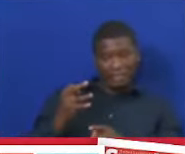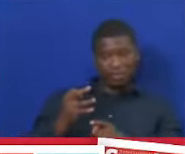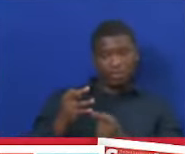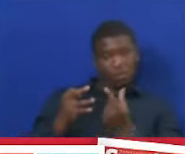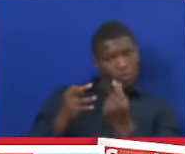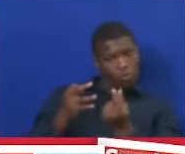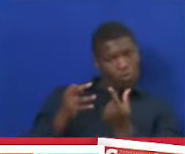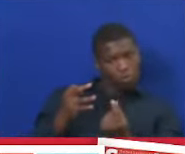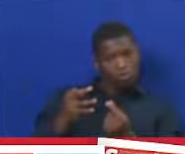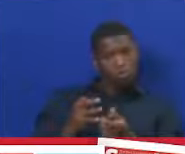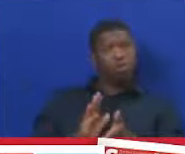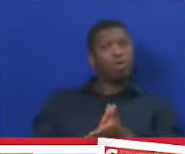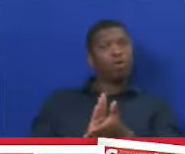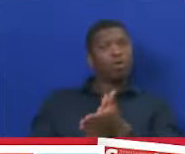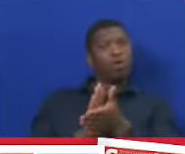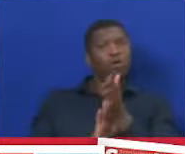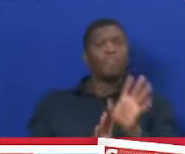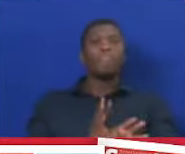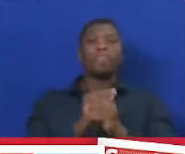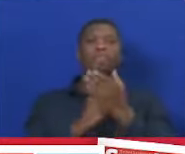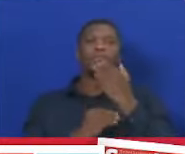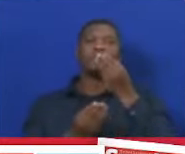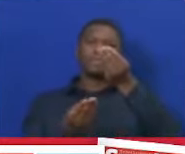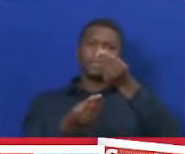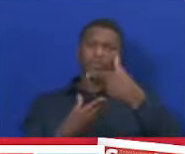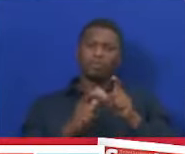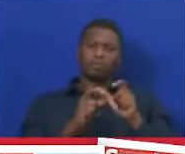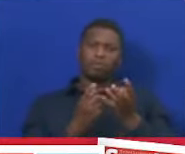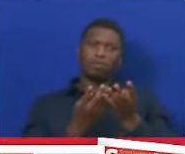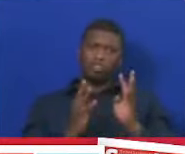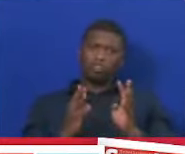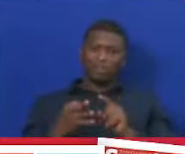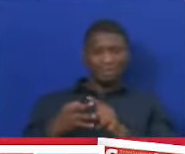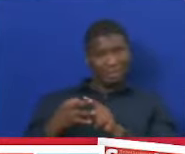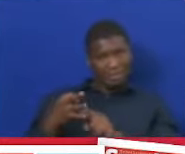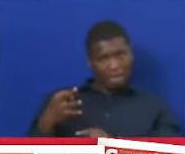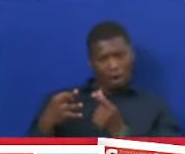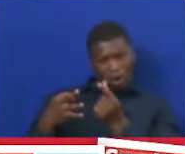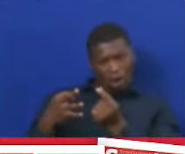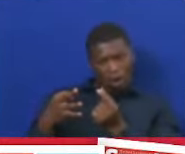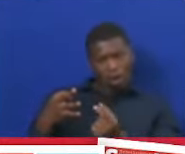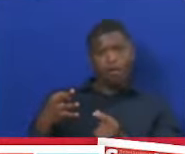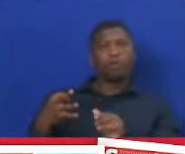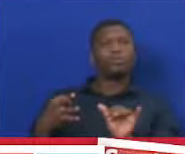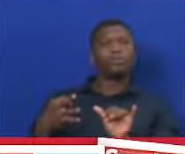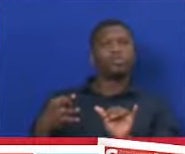the Commission which of those operations you attended to.